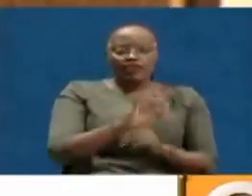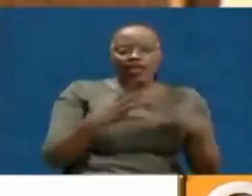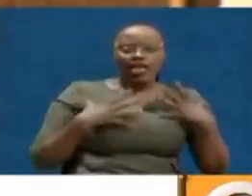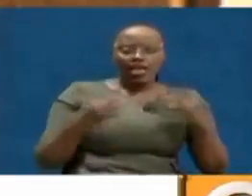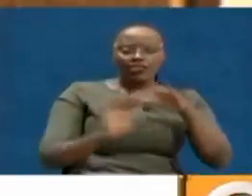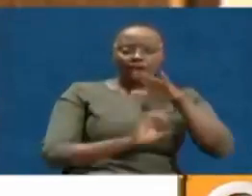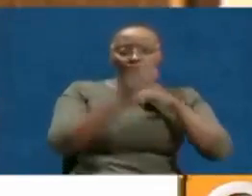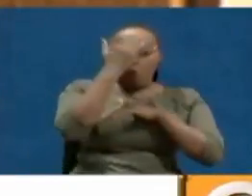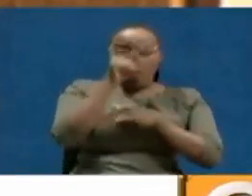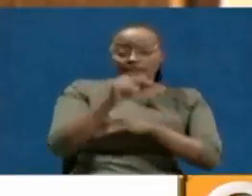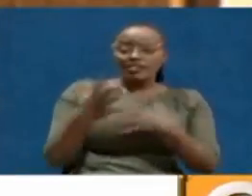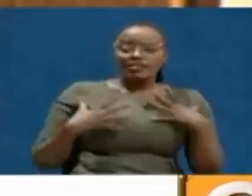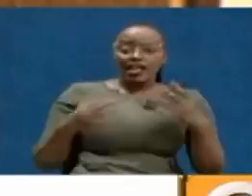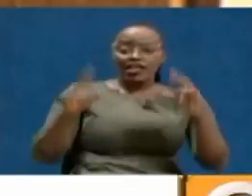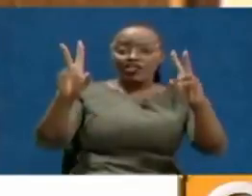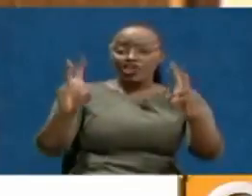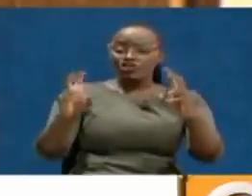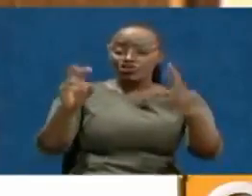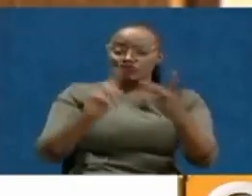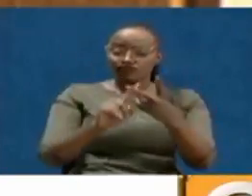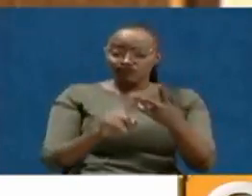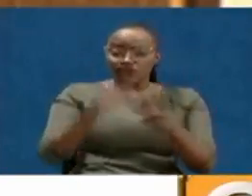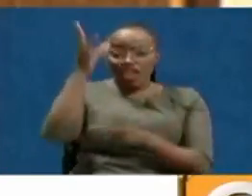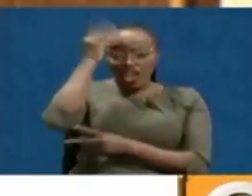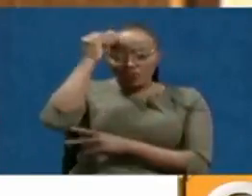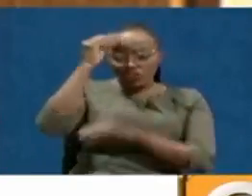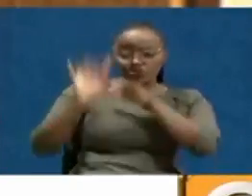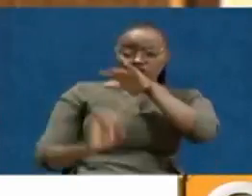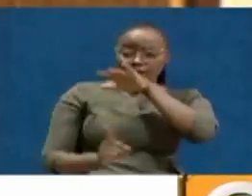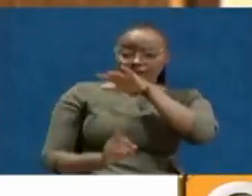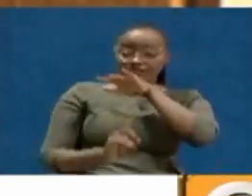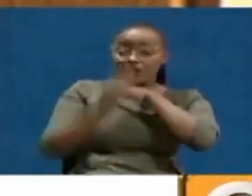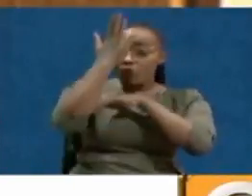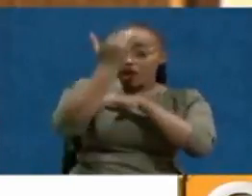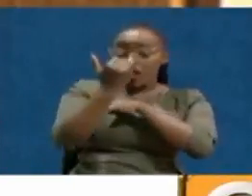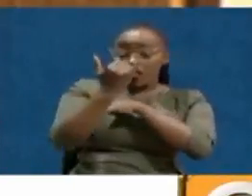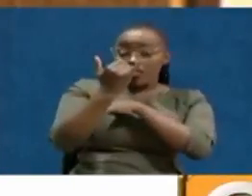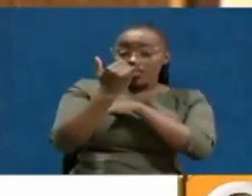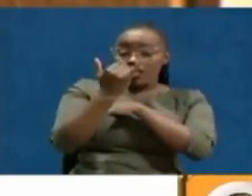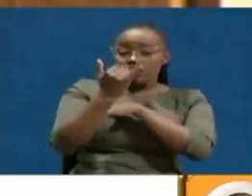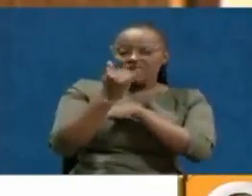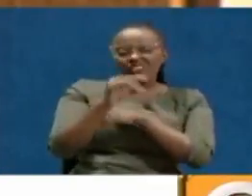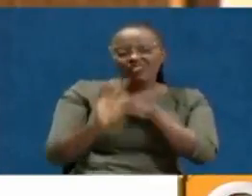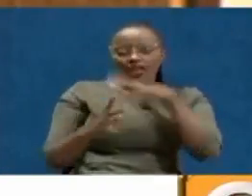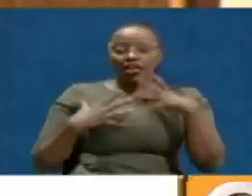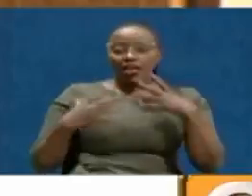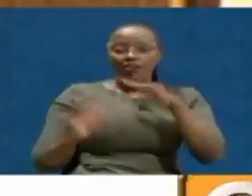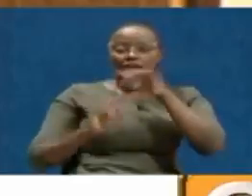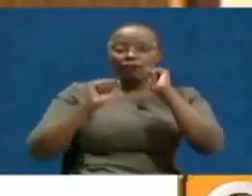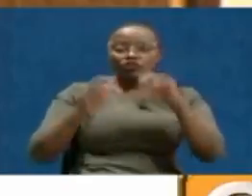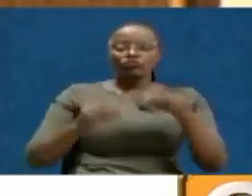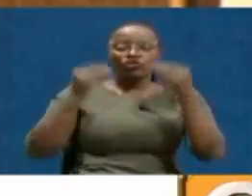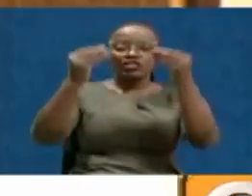ministry, because this is a health issue, and also education ministry, to make sure they can, especially health ministry, can